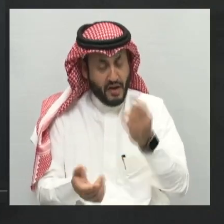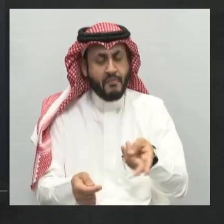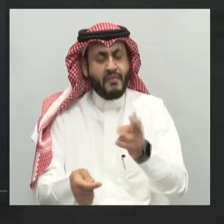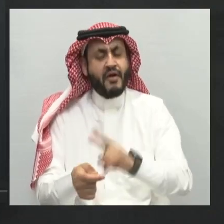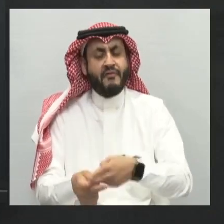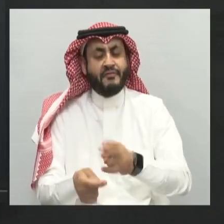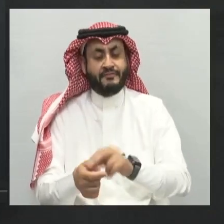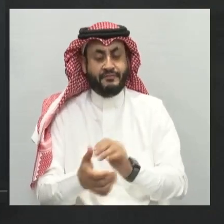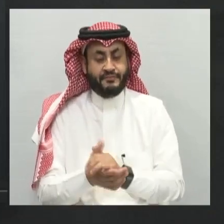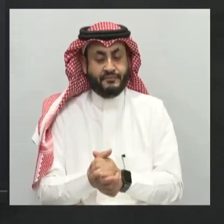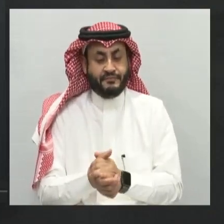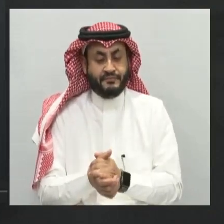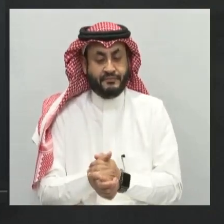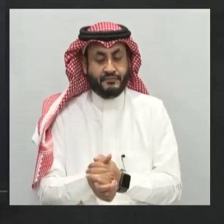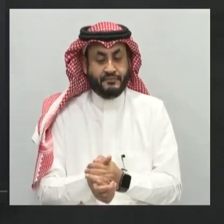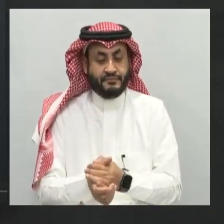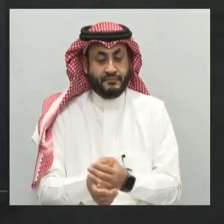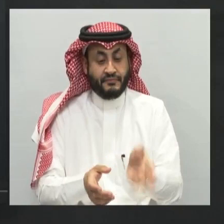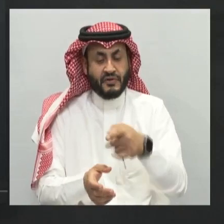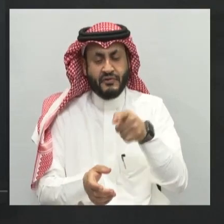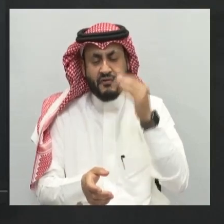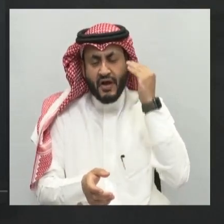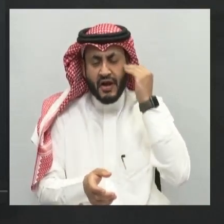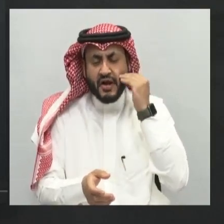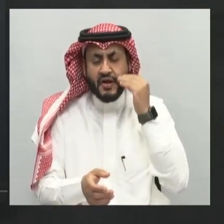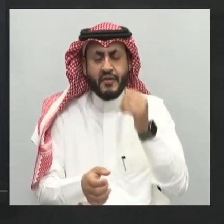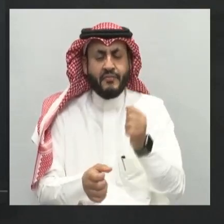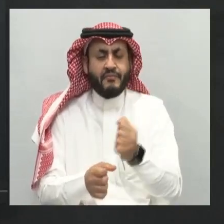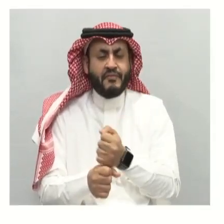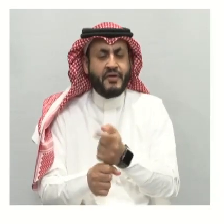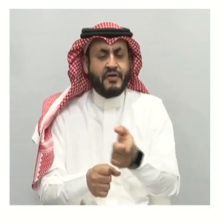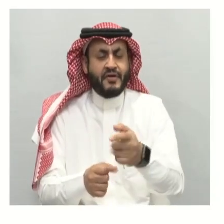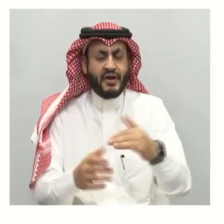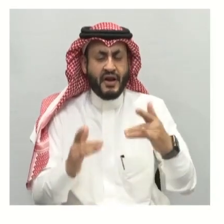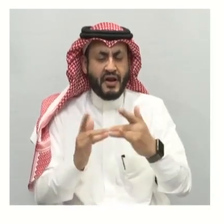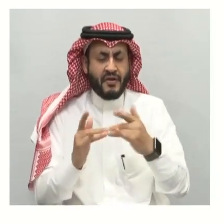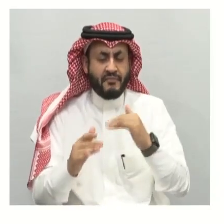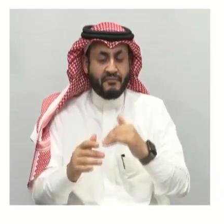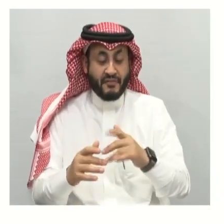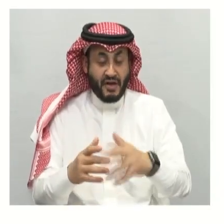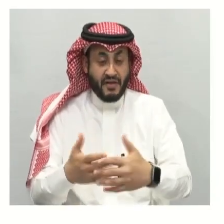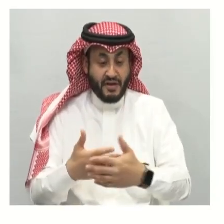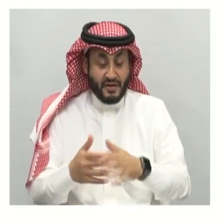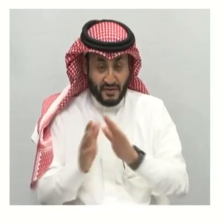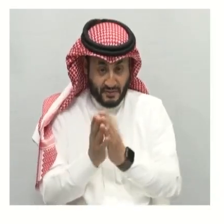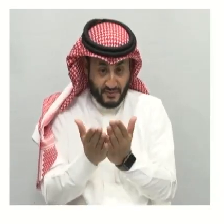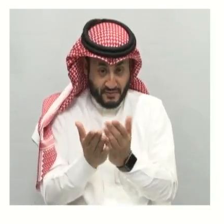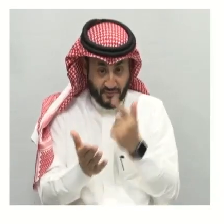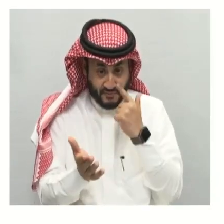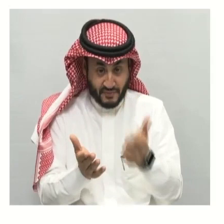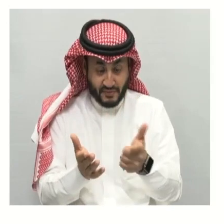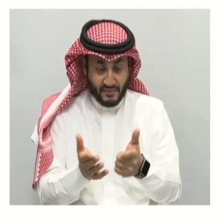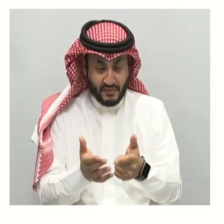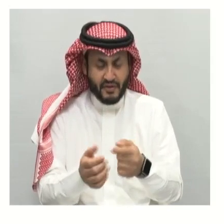day. And let's look at this girl. What is she doing next to her bed? This girl is holding a book in her hand.